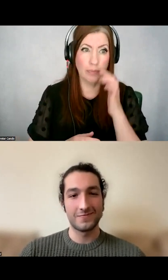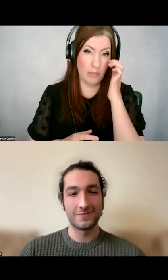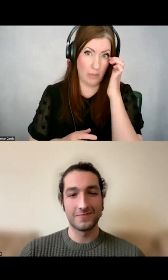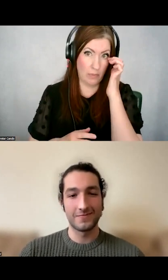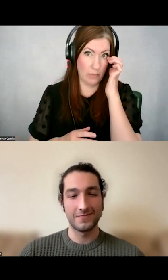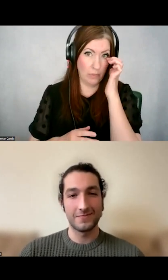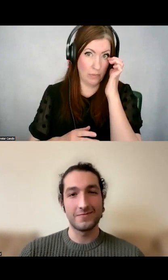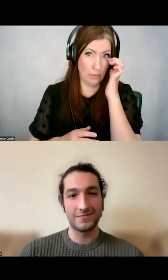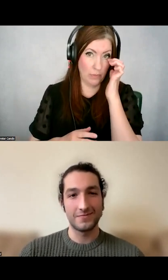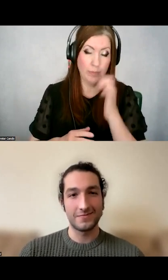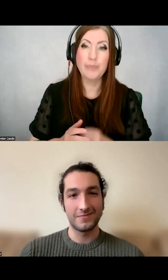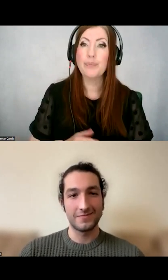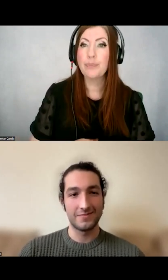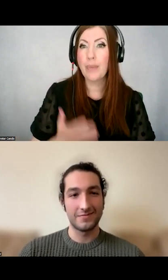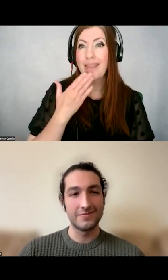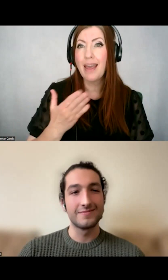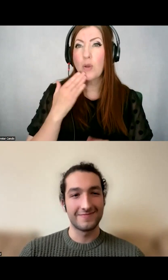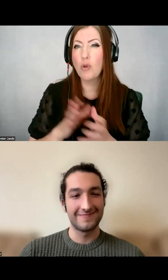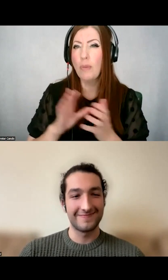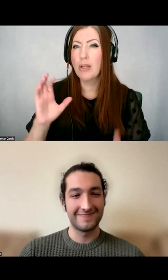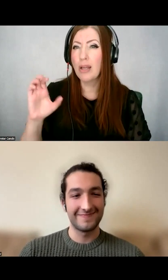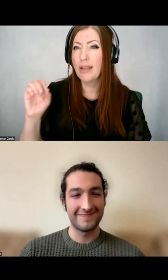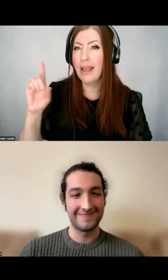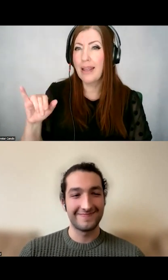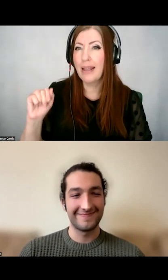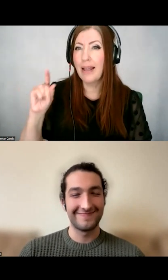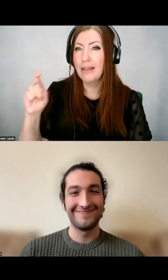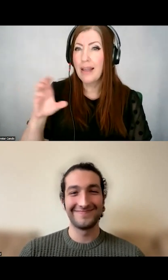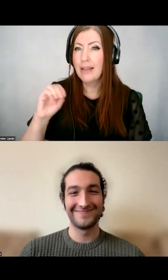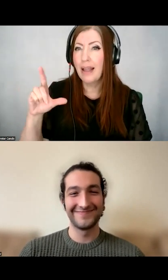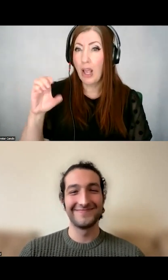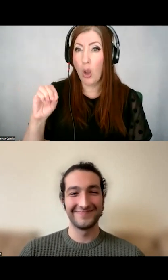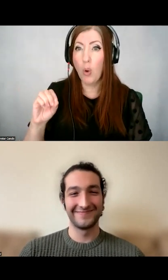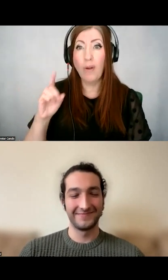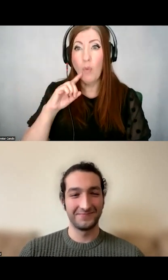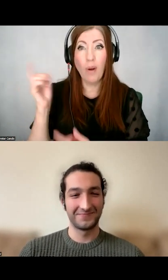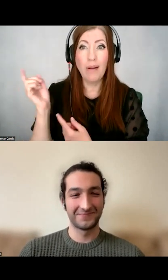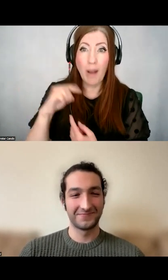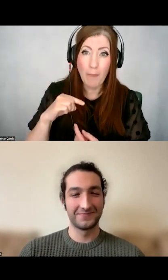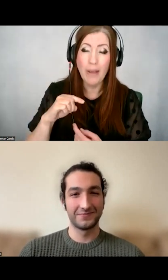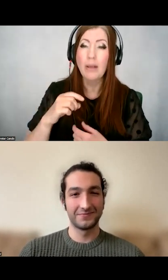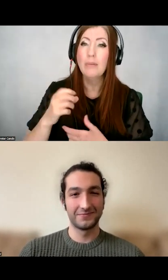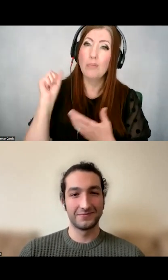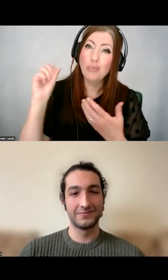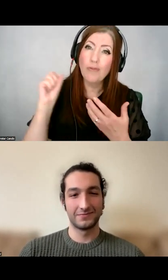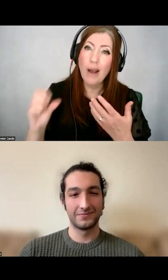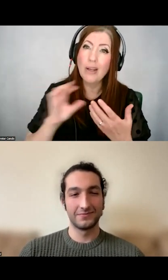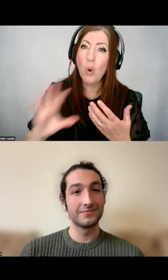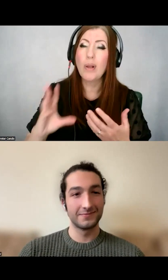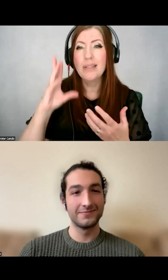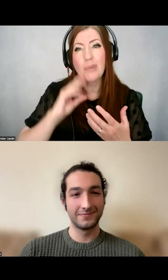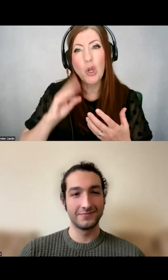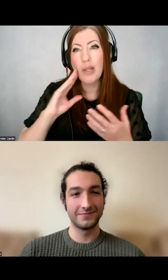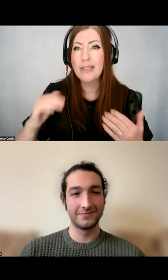All right, thank you so much, Katie, Alex, and Leo, for coming out and sharing your experiences and providing such needed insight on youth representation and engagement